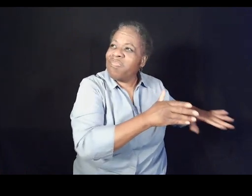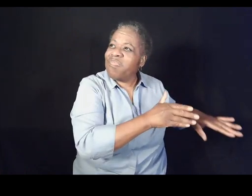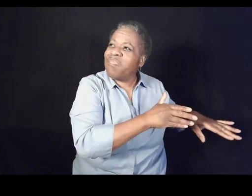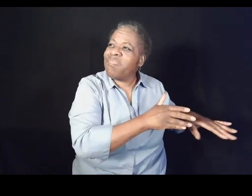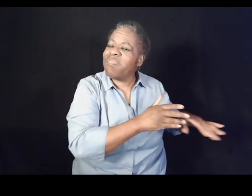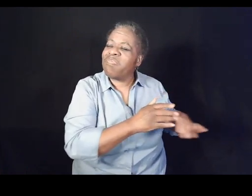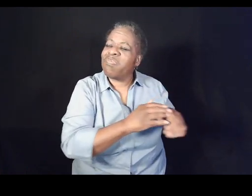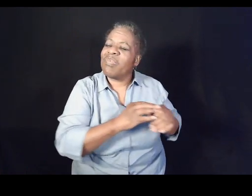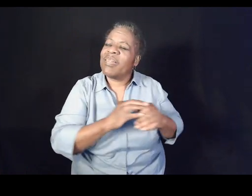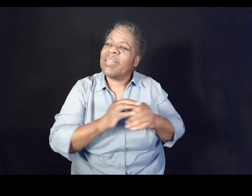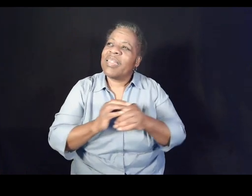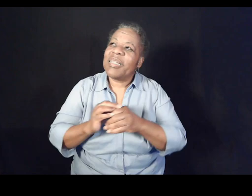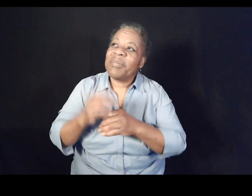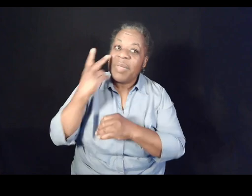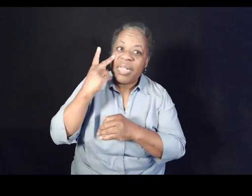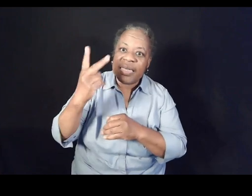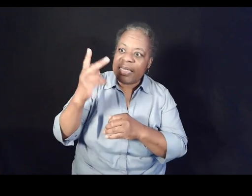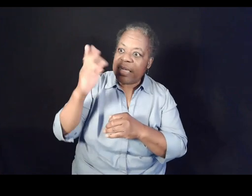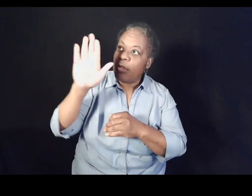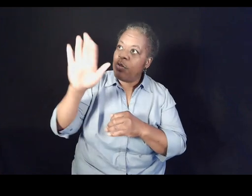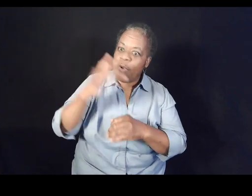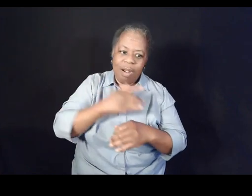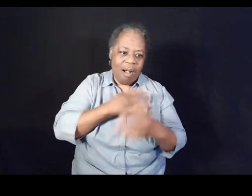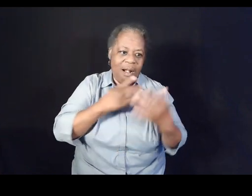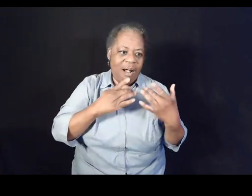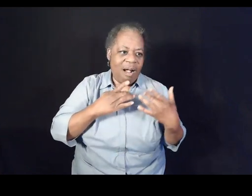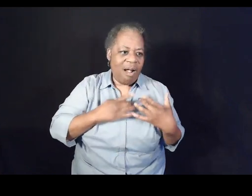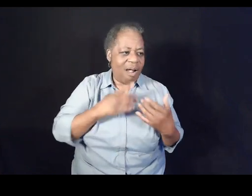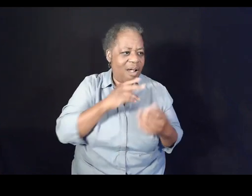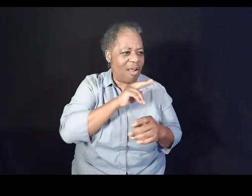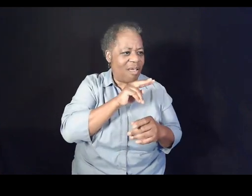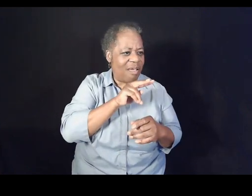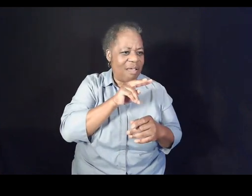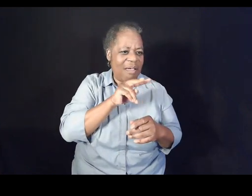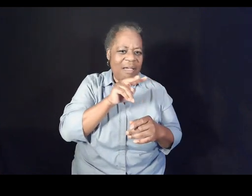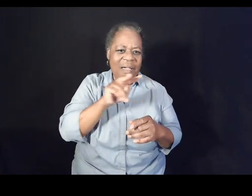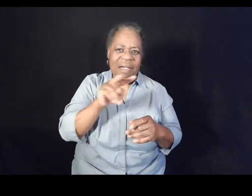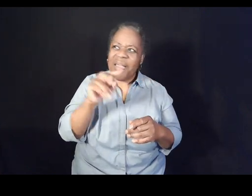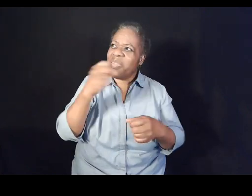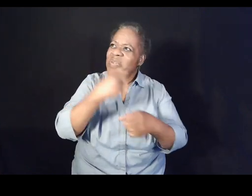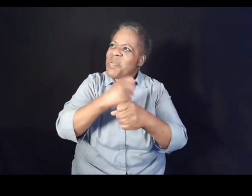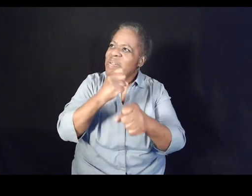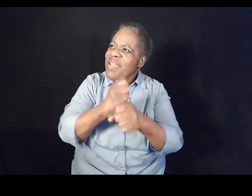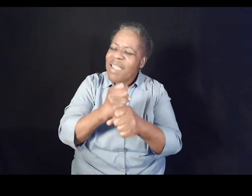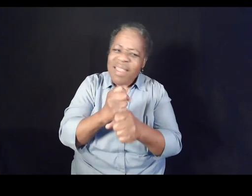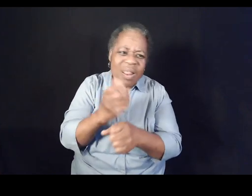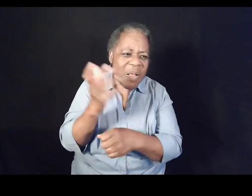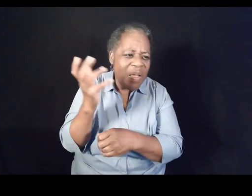I can see your heart in everything you've done.